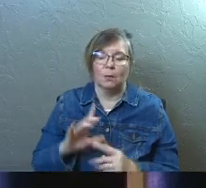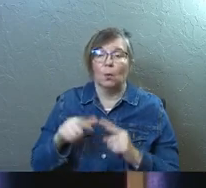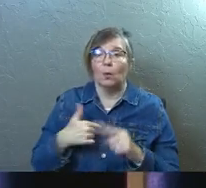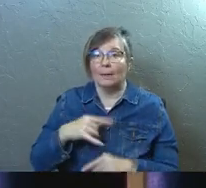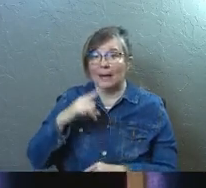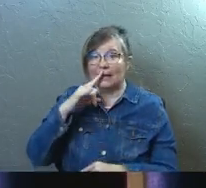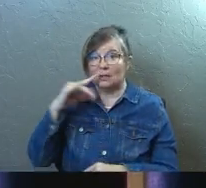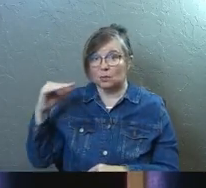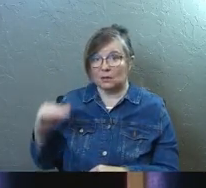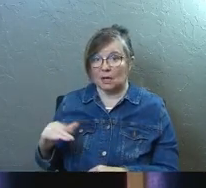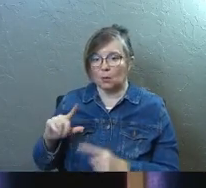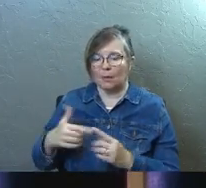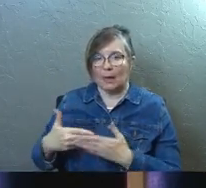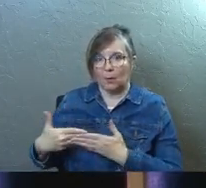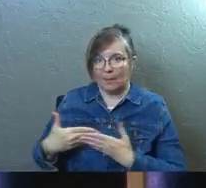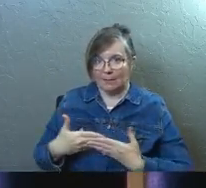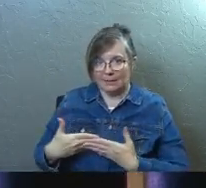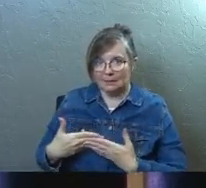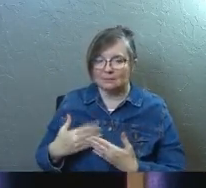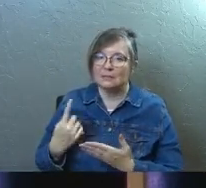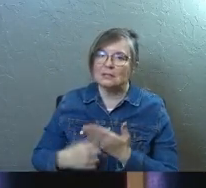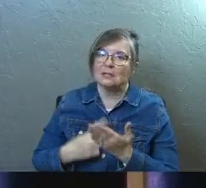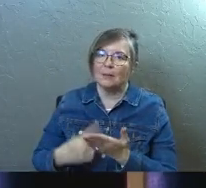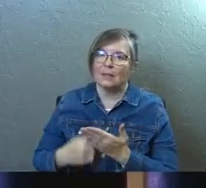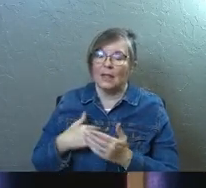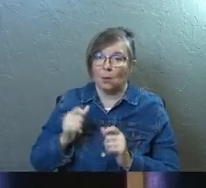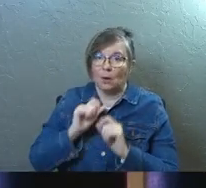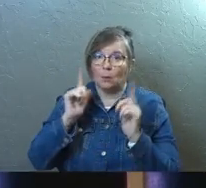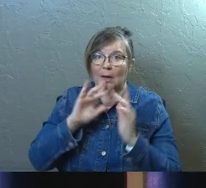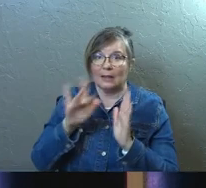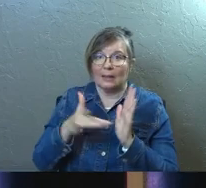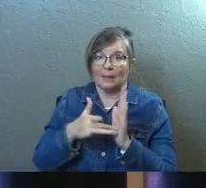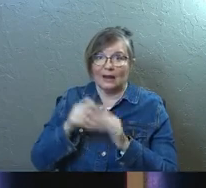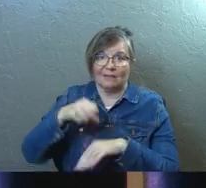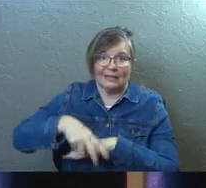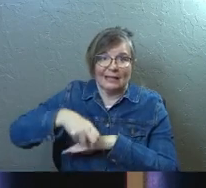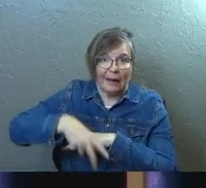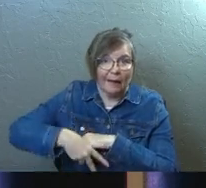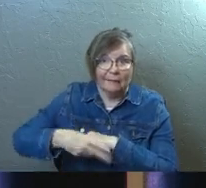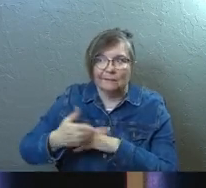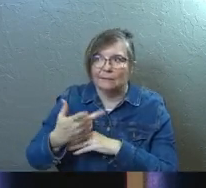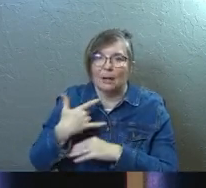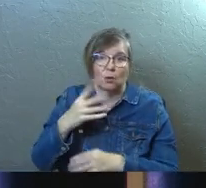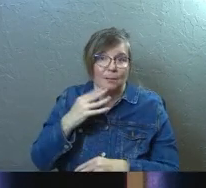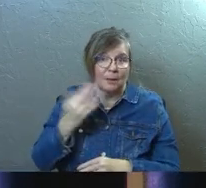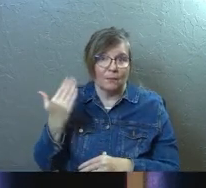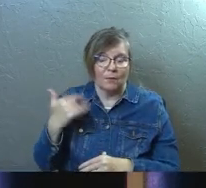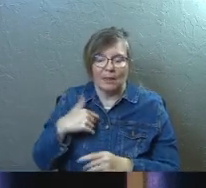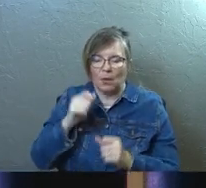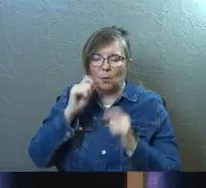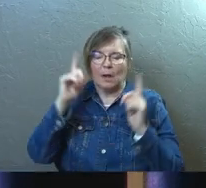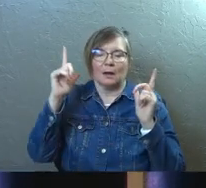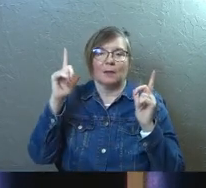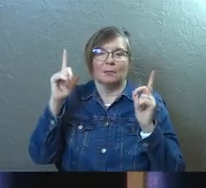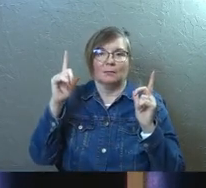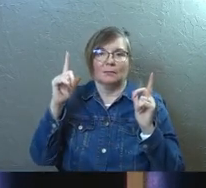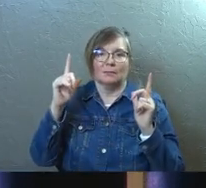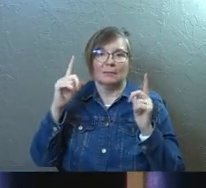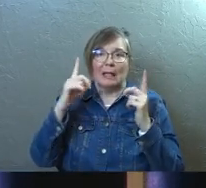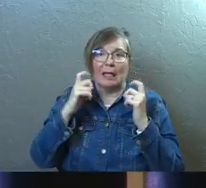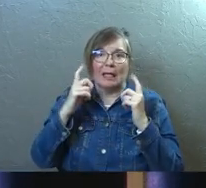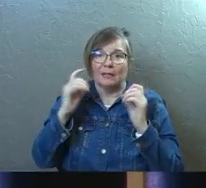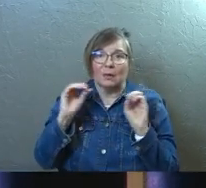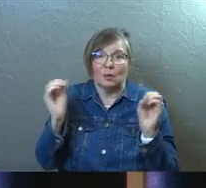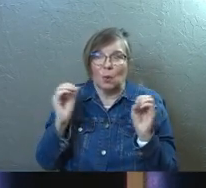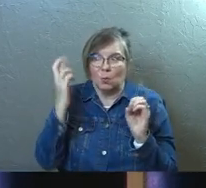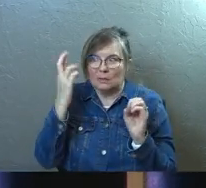When my kids were really young, when they were babies, sometimes they would wake up in the middle of the night. Maybe you've had this experience before. They'd wake up in the middle of the night and there was